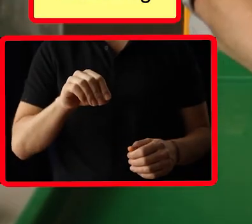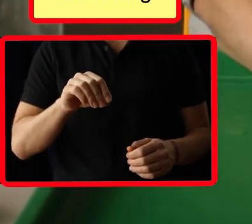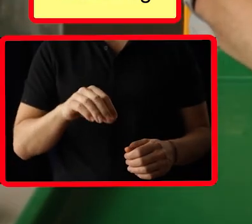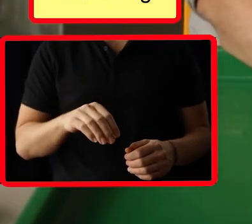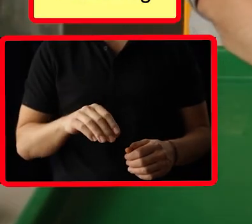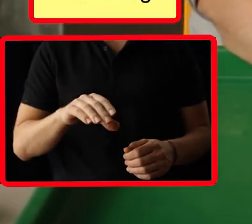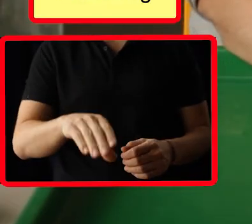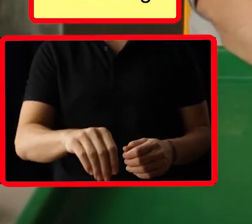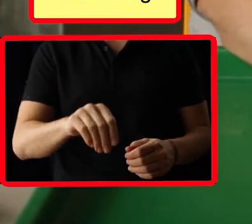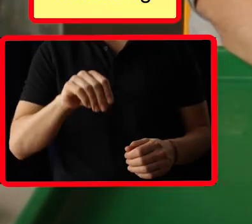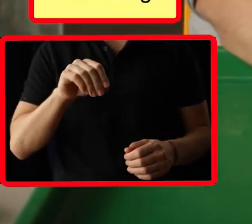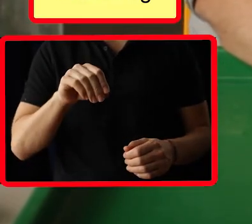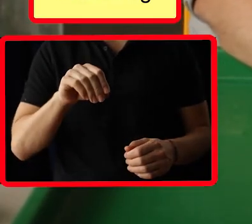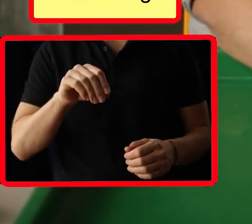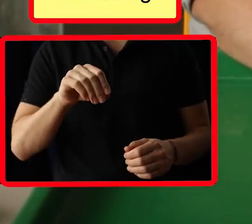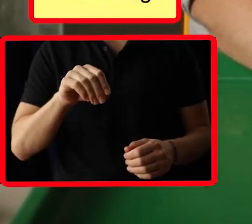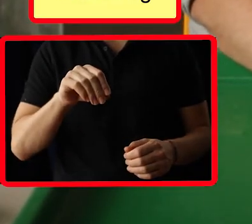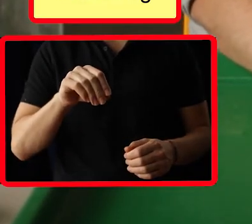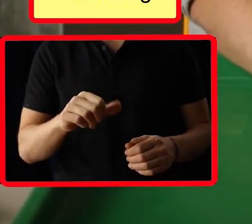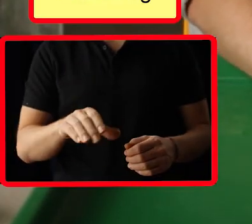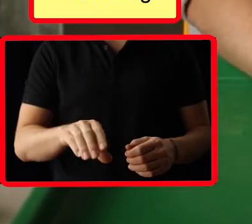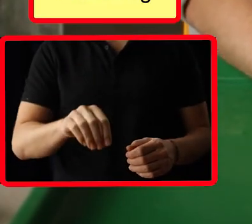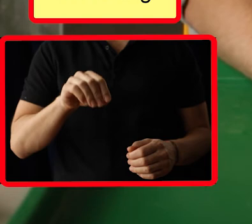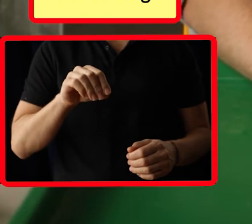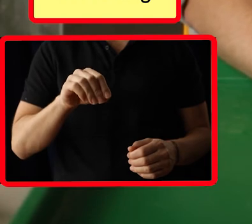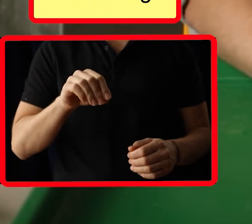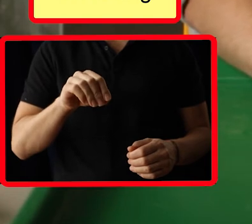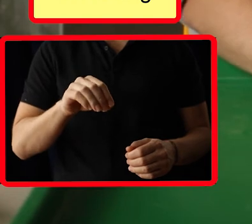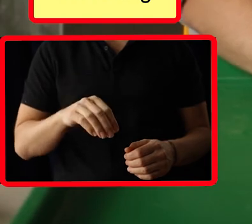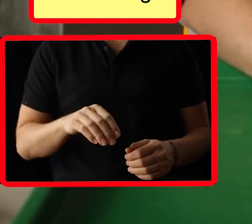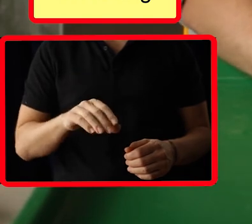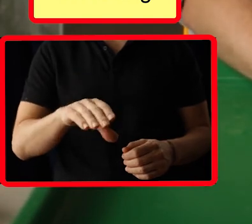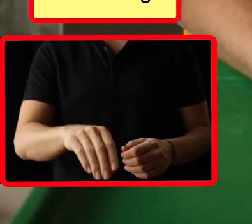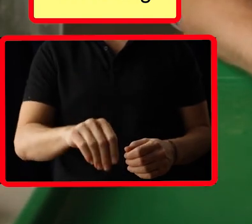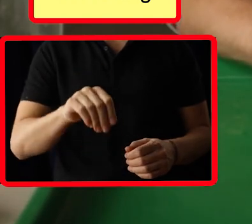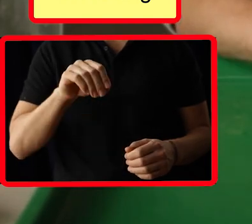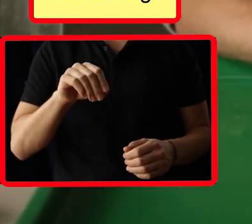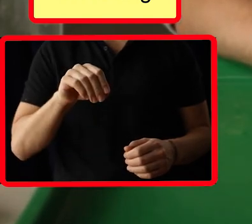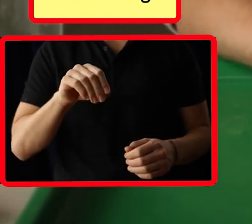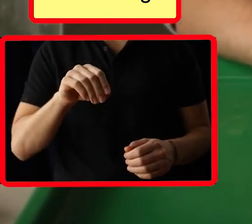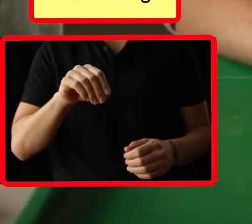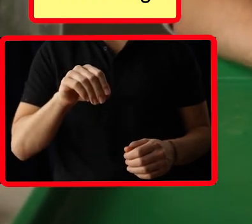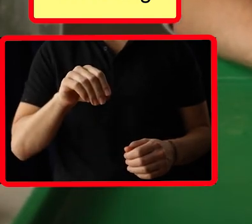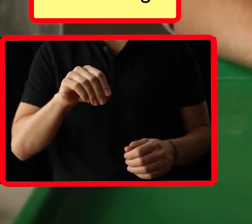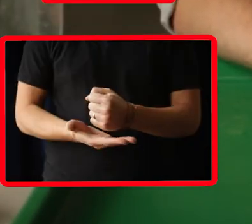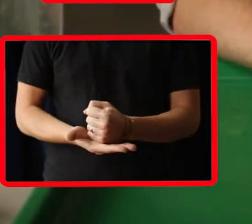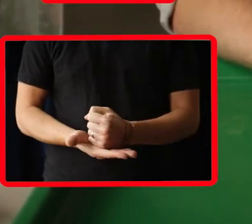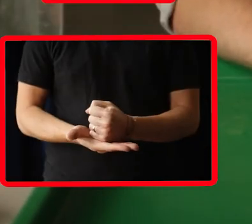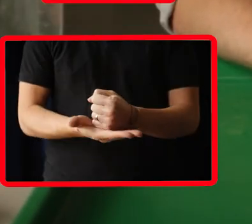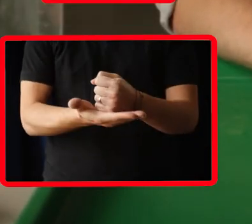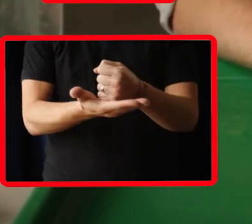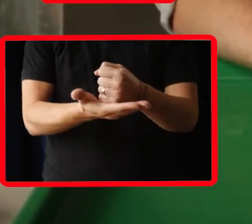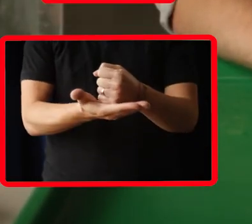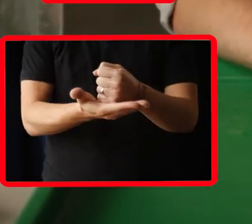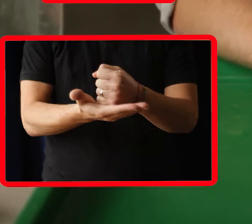Where the student can request or reach for the bottle, where they are communicating an interest in the material, we can put a small amount